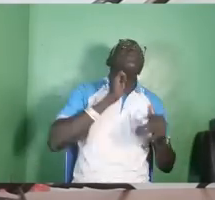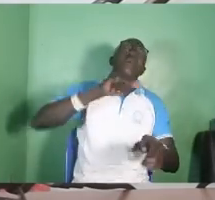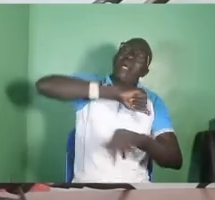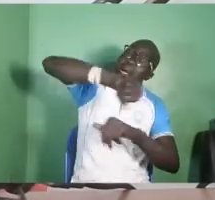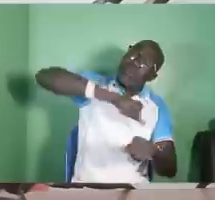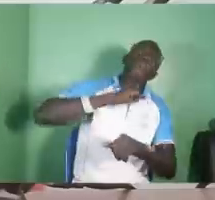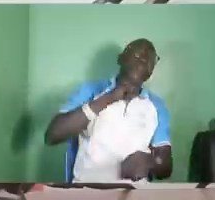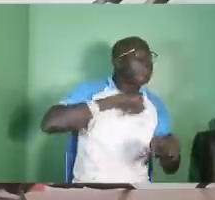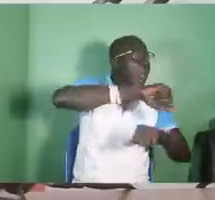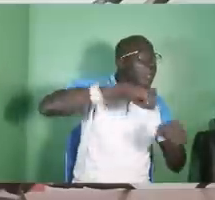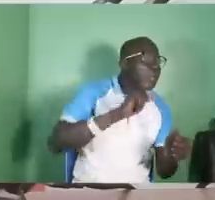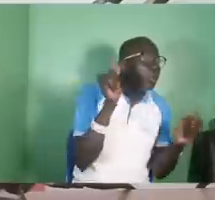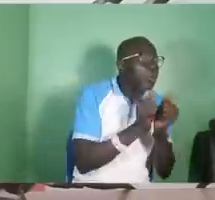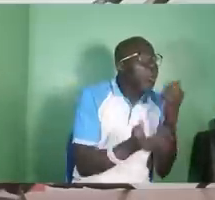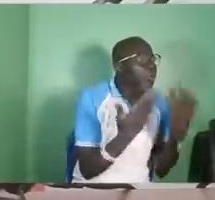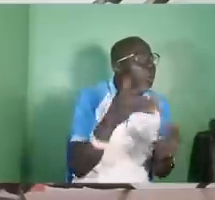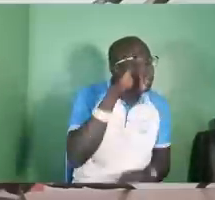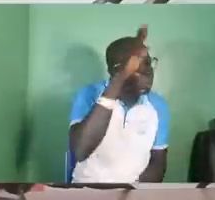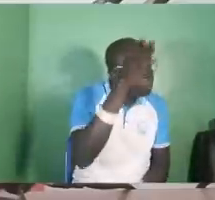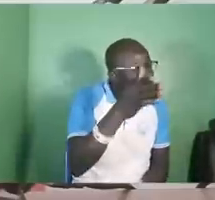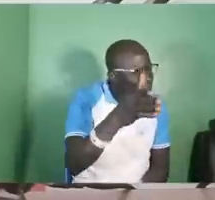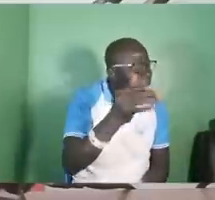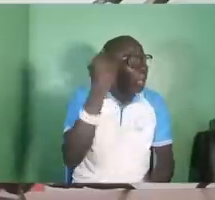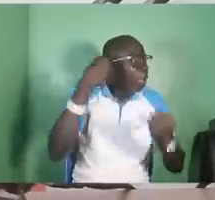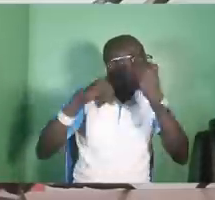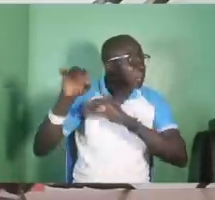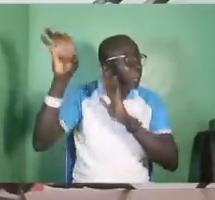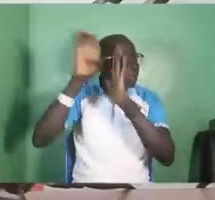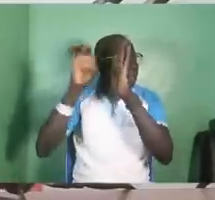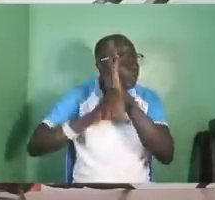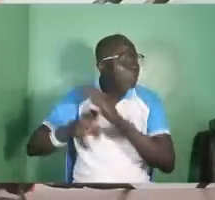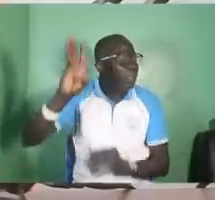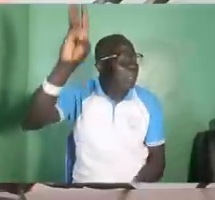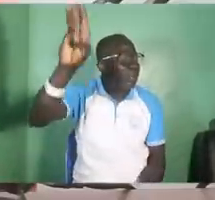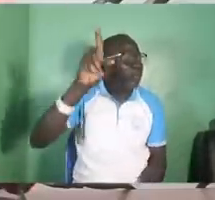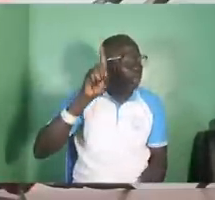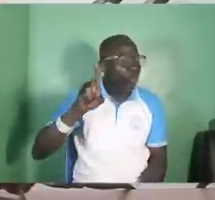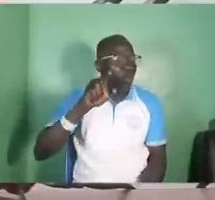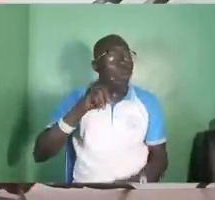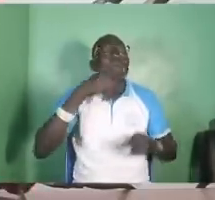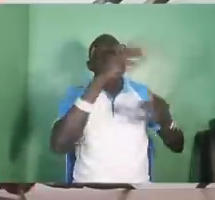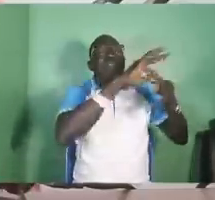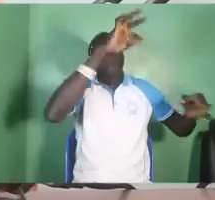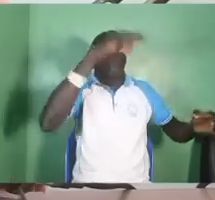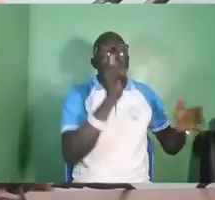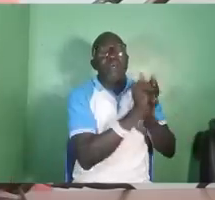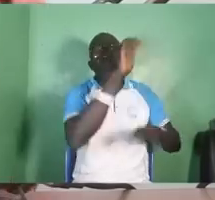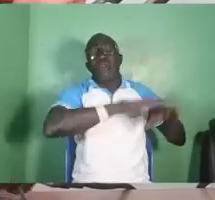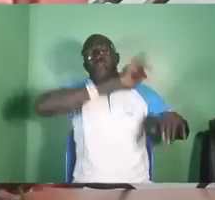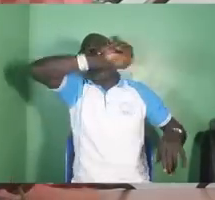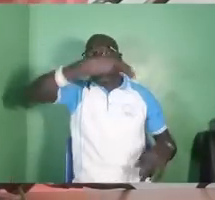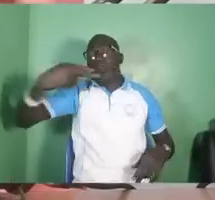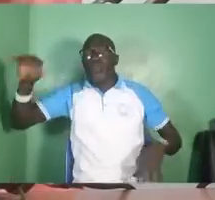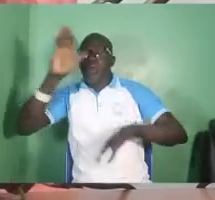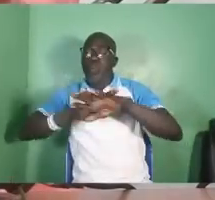anointed, that won't anoint you. You know what I mean? What is there? Isaiah 61. He said the Spirit of God is upon me. He didn't go